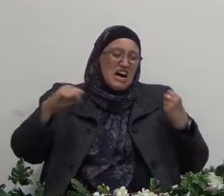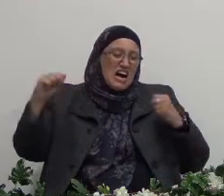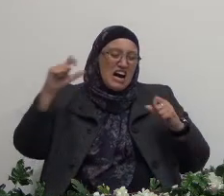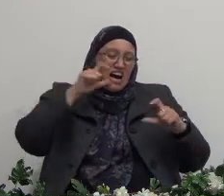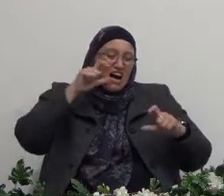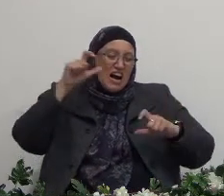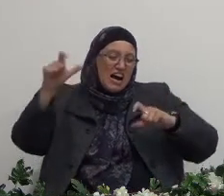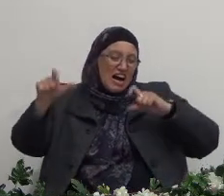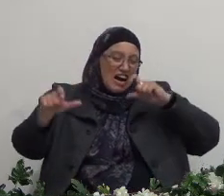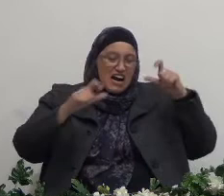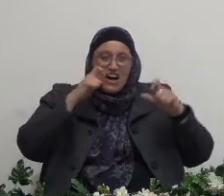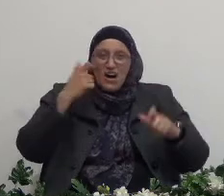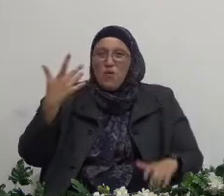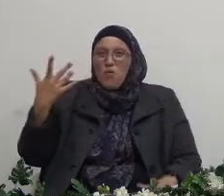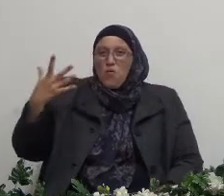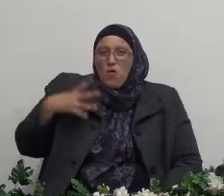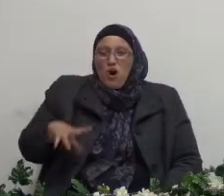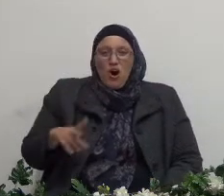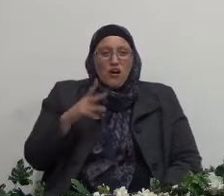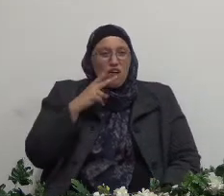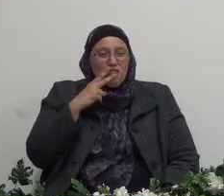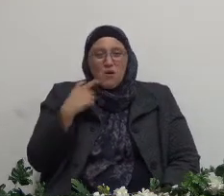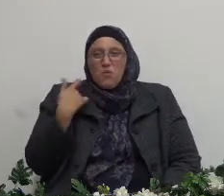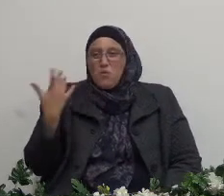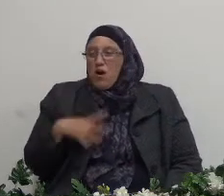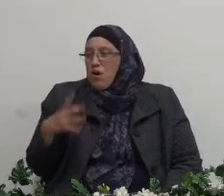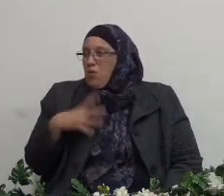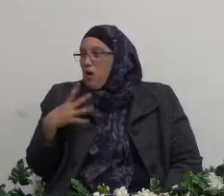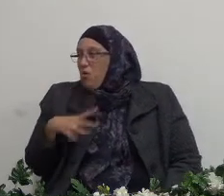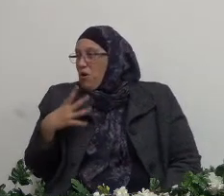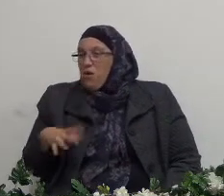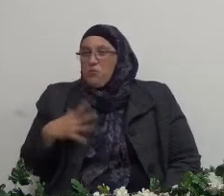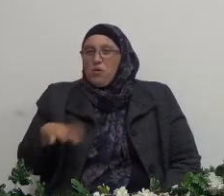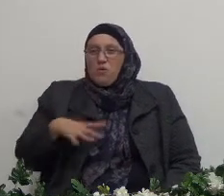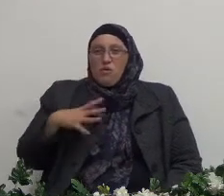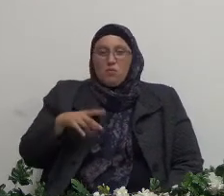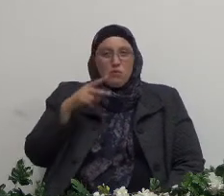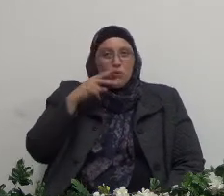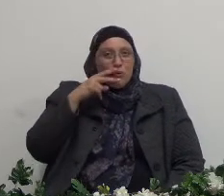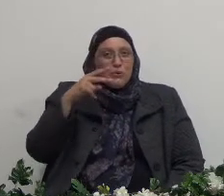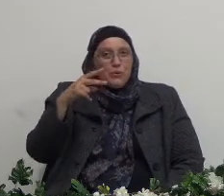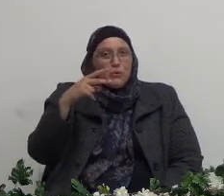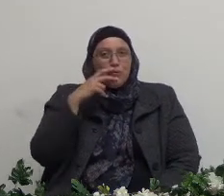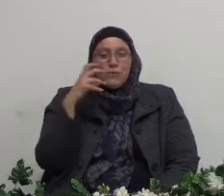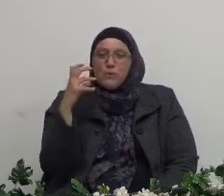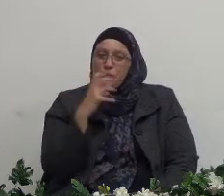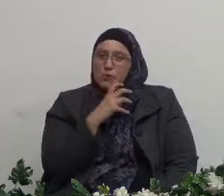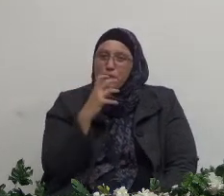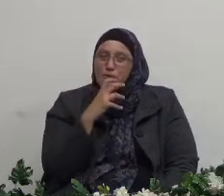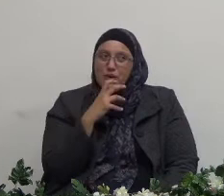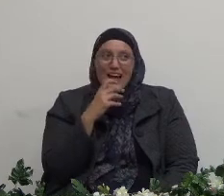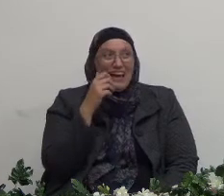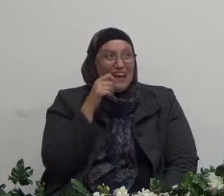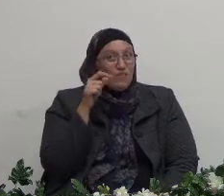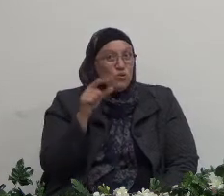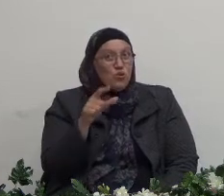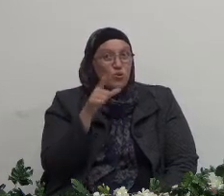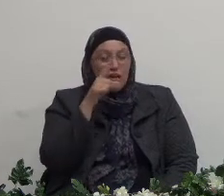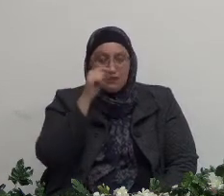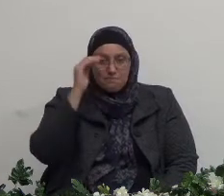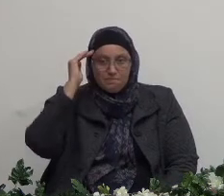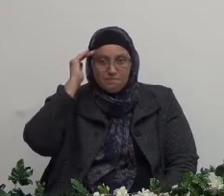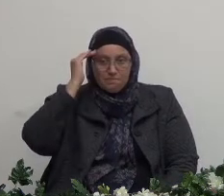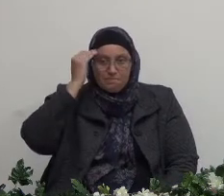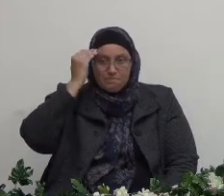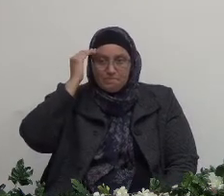cigarette. They want their cigarette and they'll do anything for that cigarette. And the ability to hold back on this strengthens their willpower.